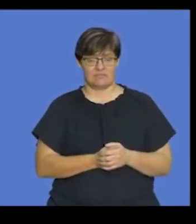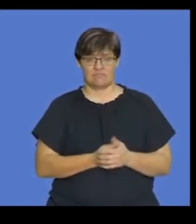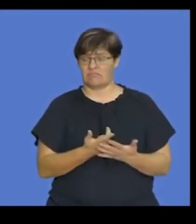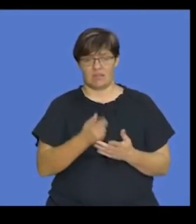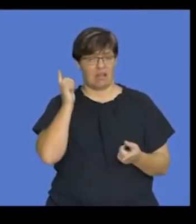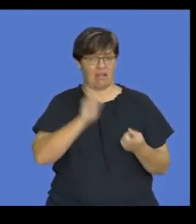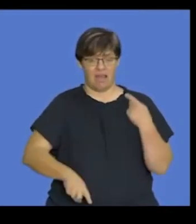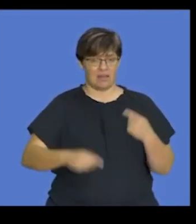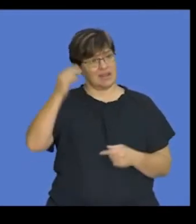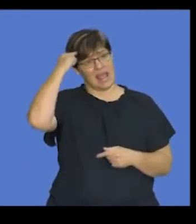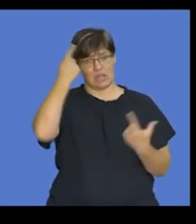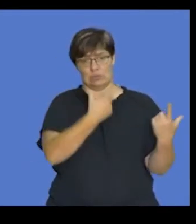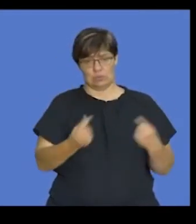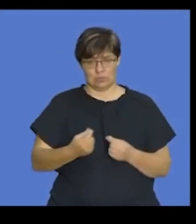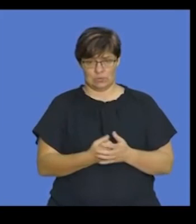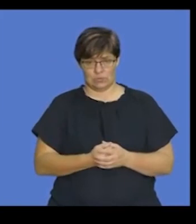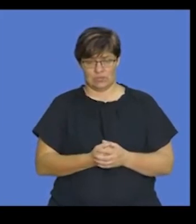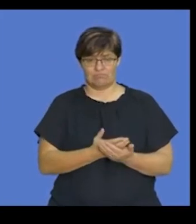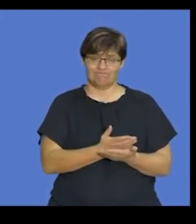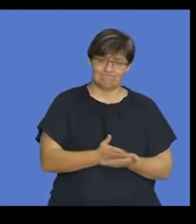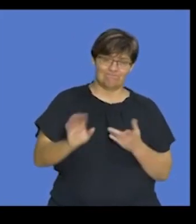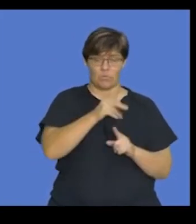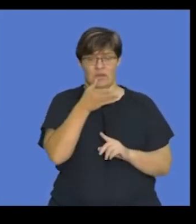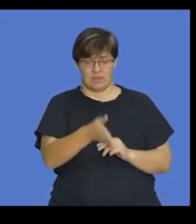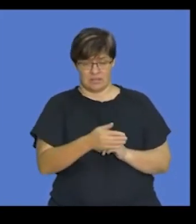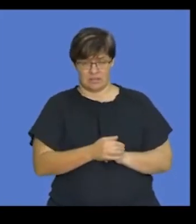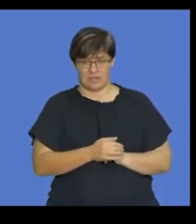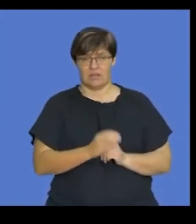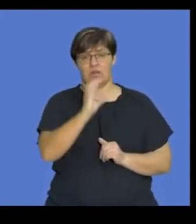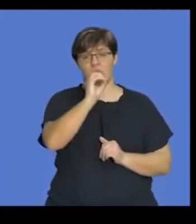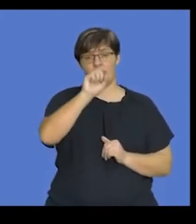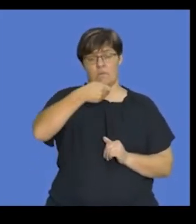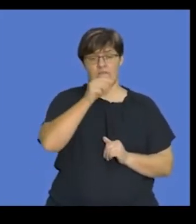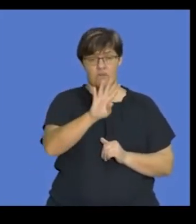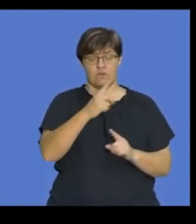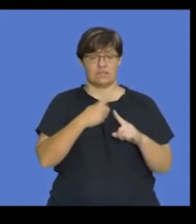this in our head, so we're going to get rid of what's there. 0.4 times